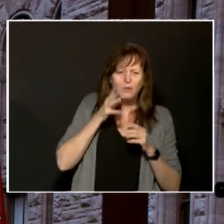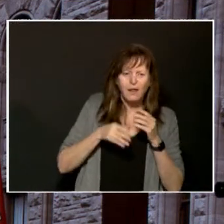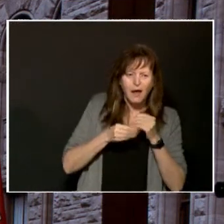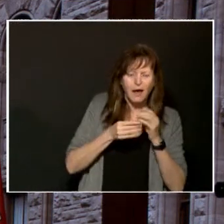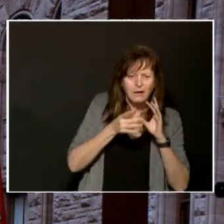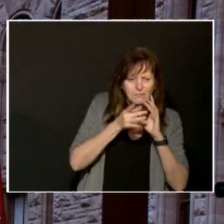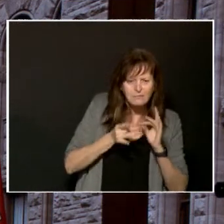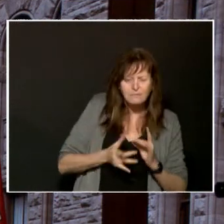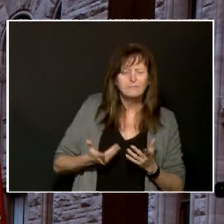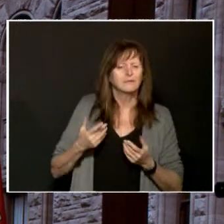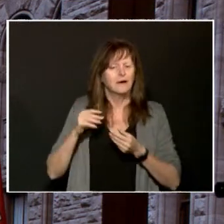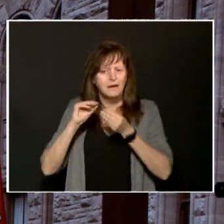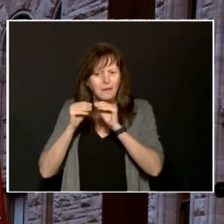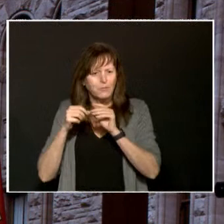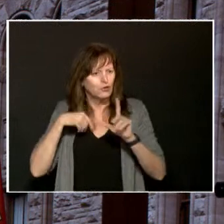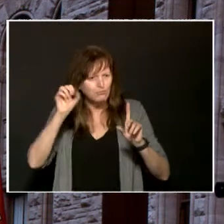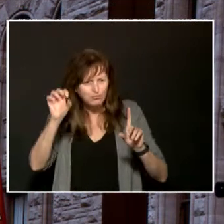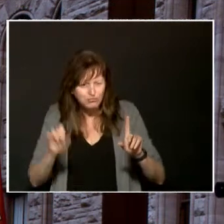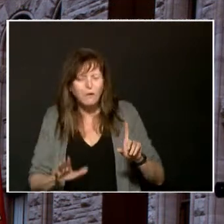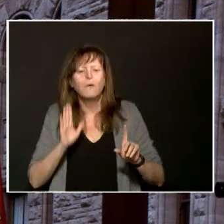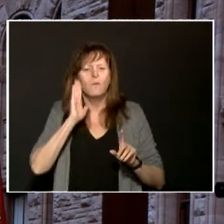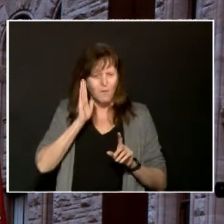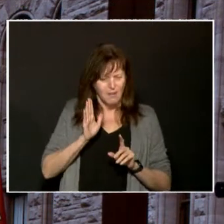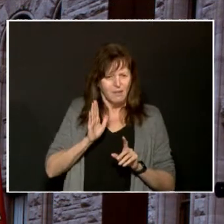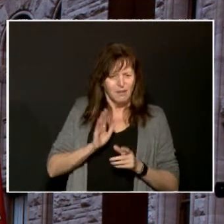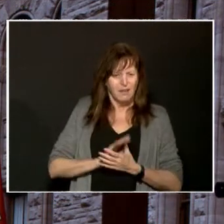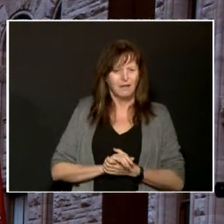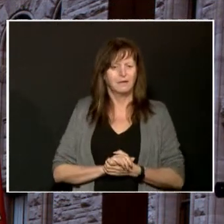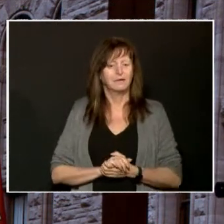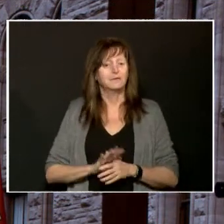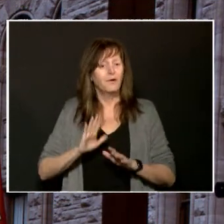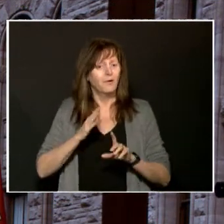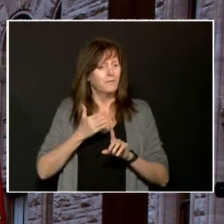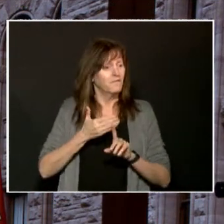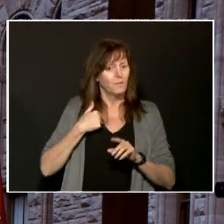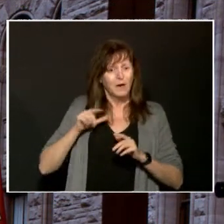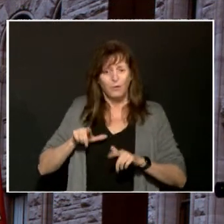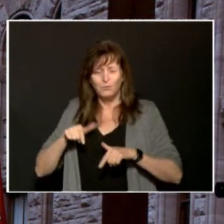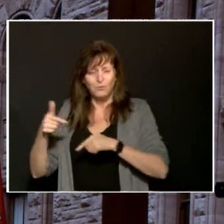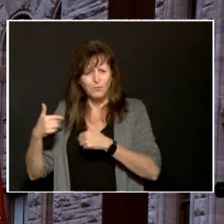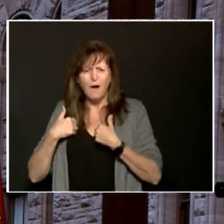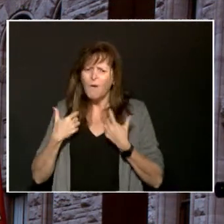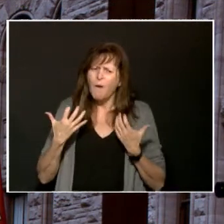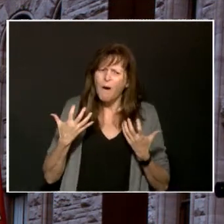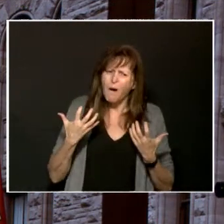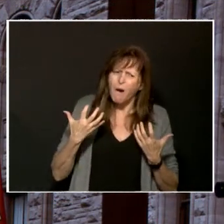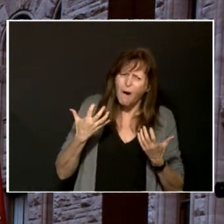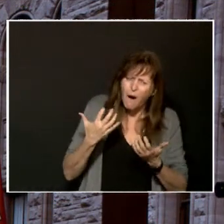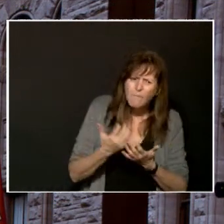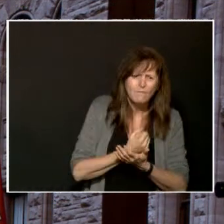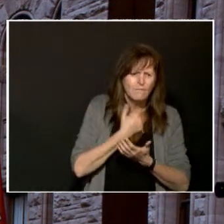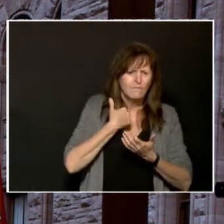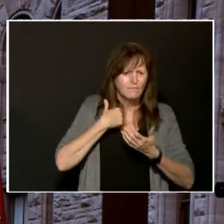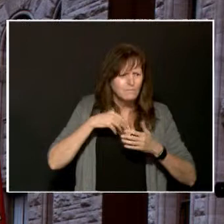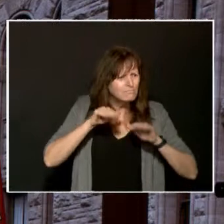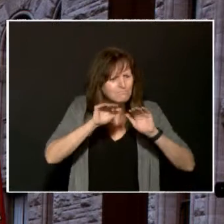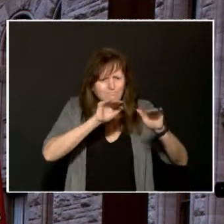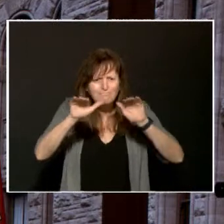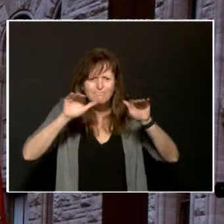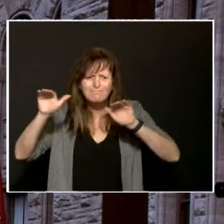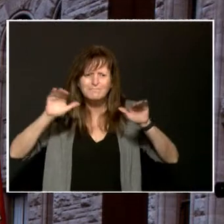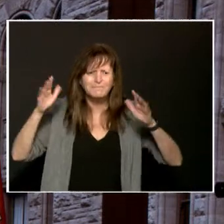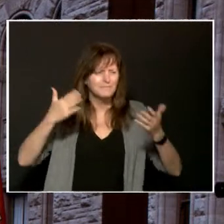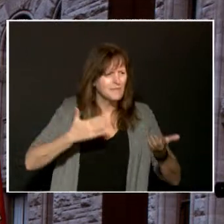the modeling that he will present. Before I turn it over, I just want to sincerely wish everyone a happy Pride